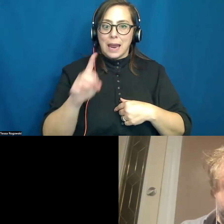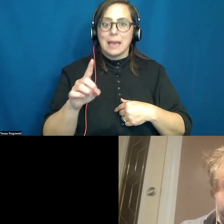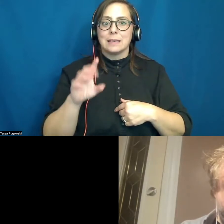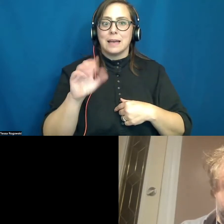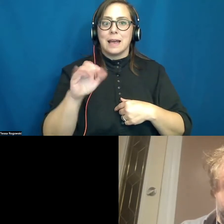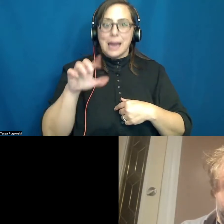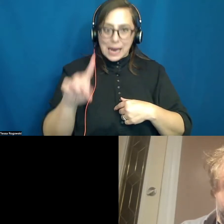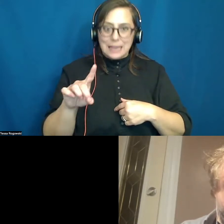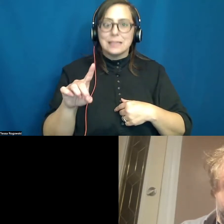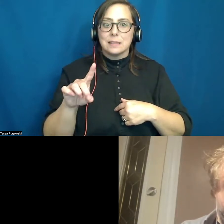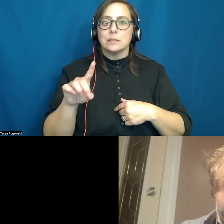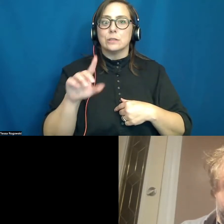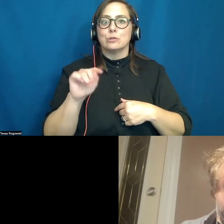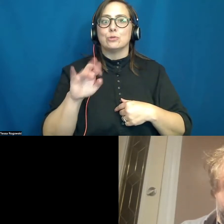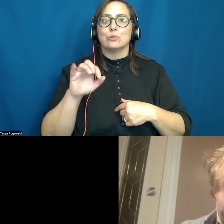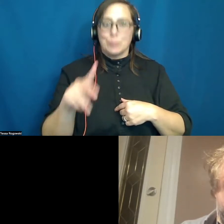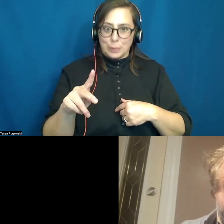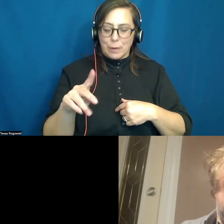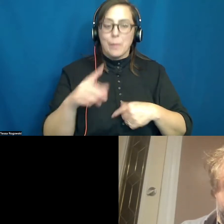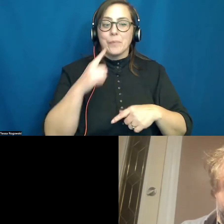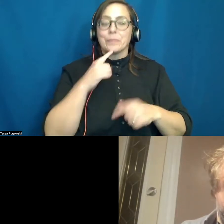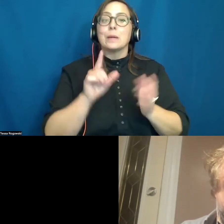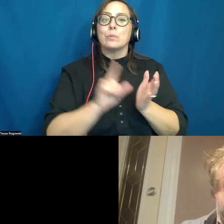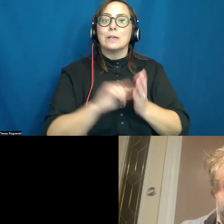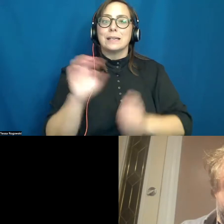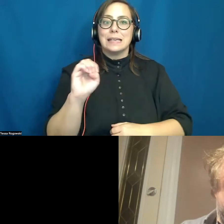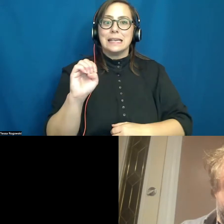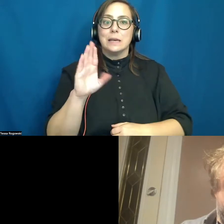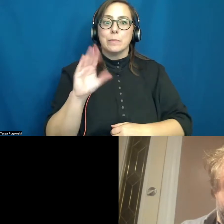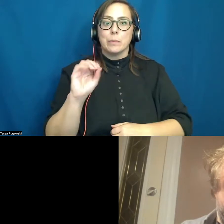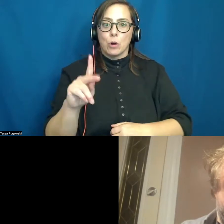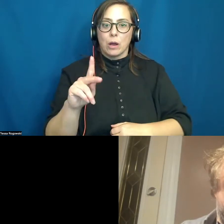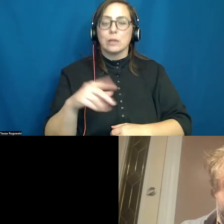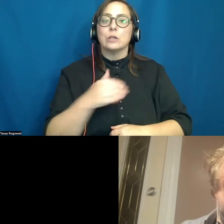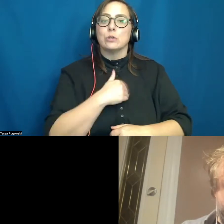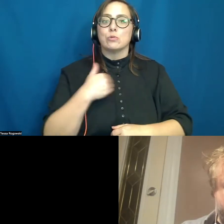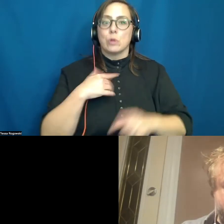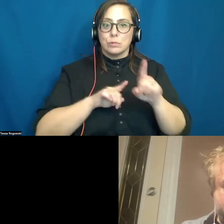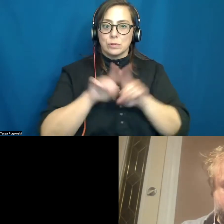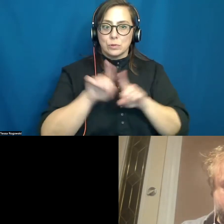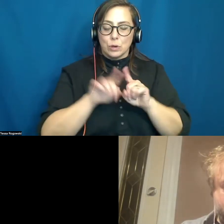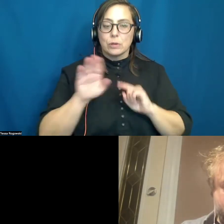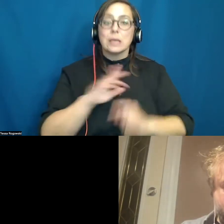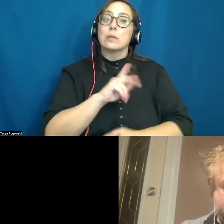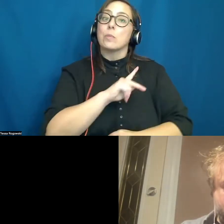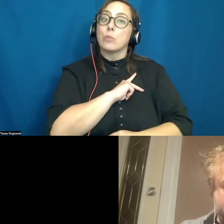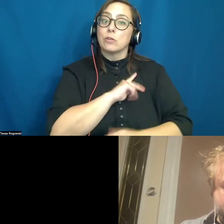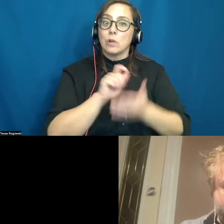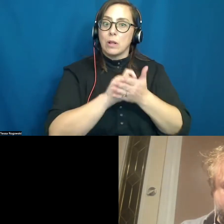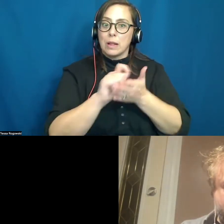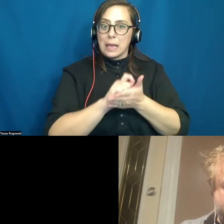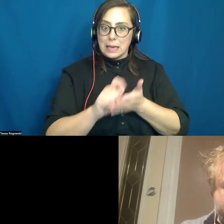journalism and memoir, published as an ebook with the Toronto Star. And his personal essays have appeared in a number